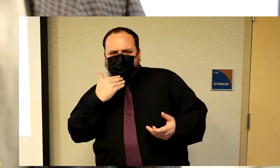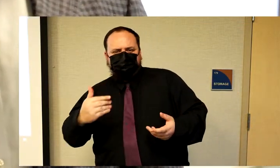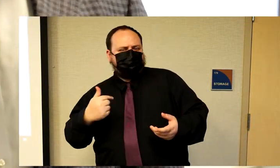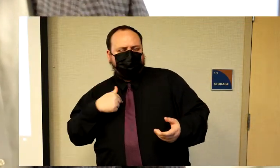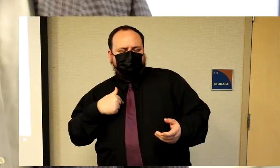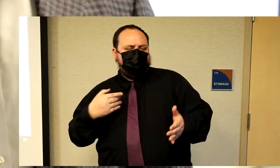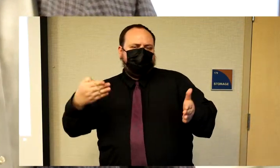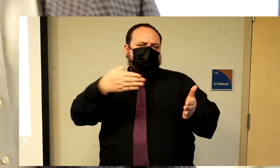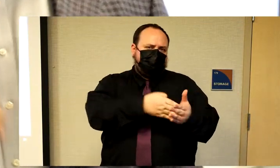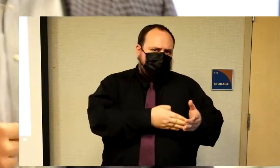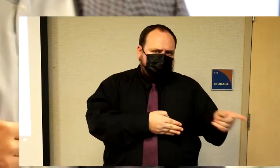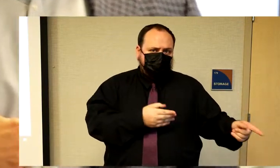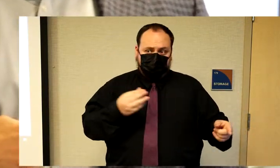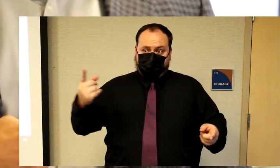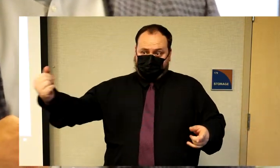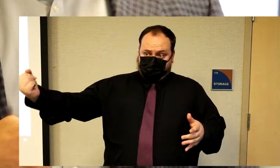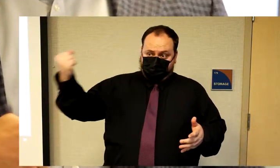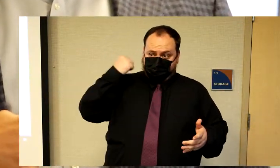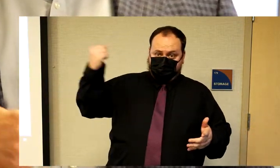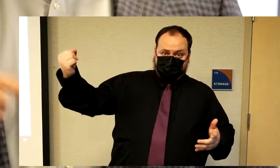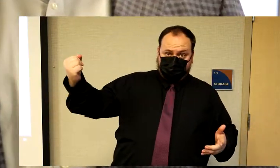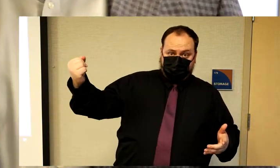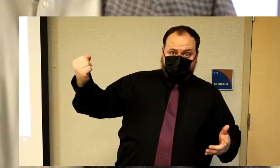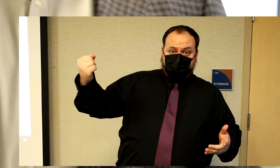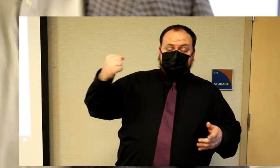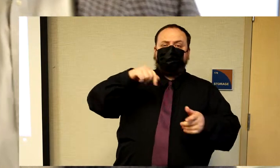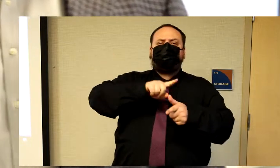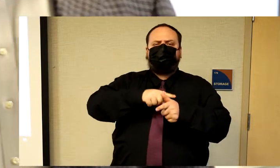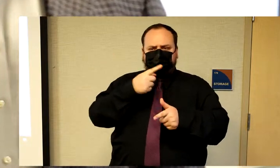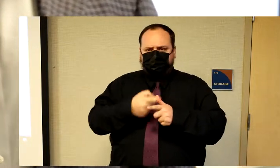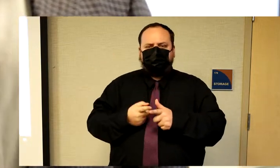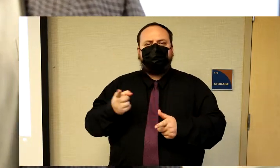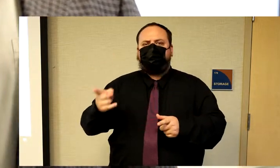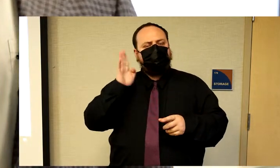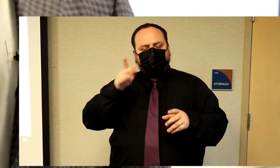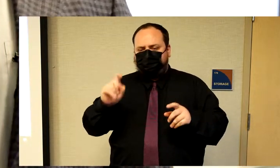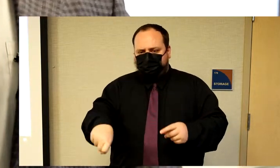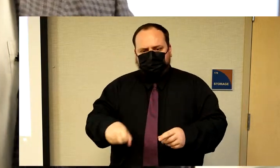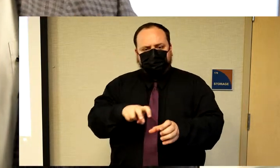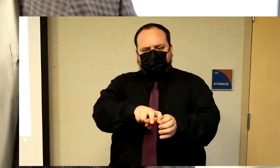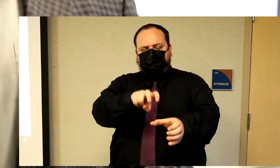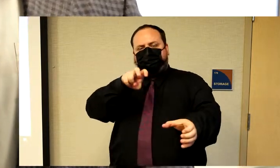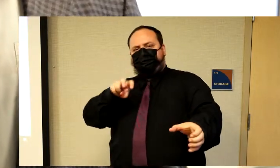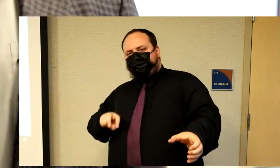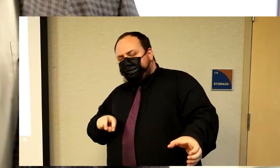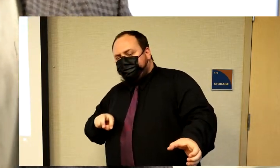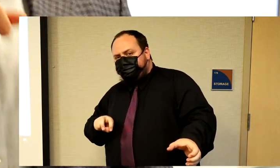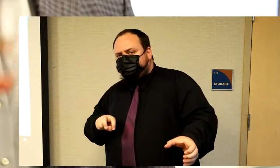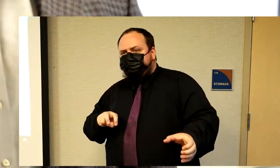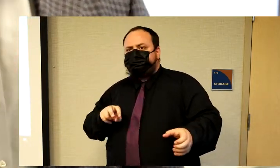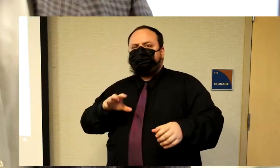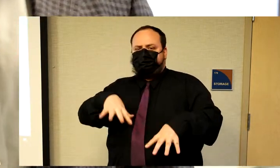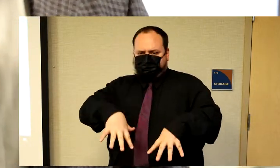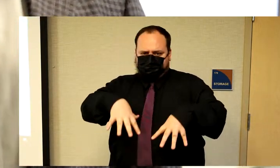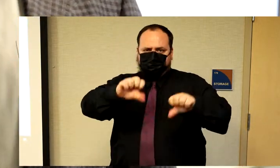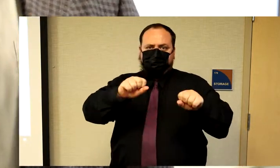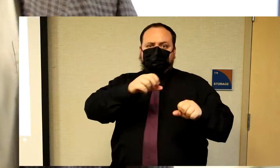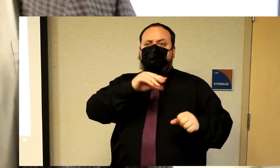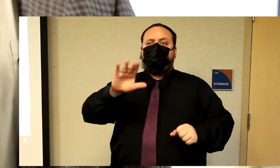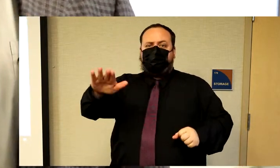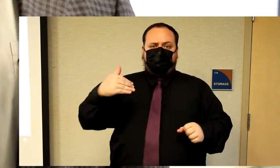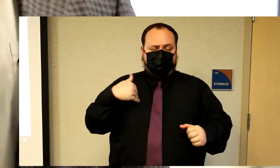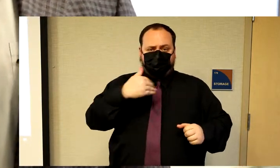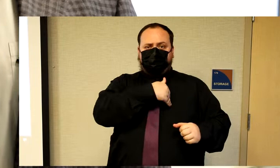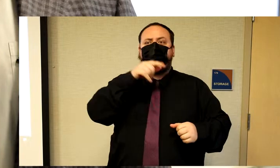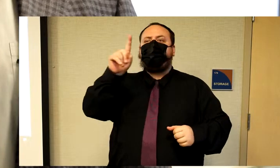run against you. And if she beat me, then she would resign her previous seat, take this one, and then the board would have to appoint her